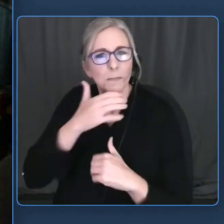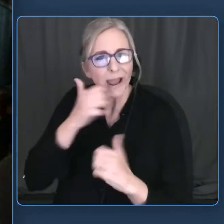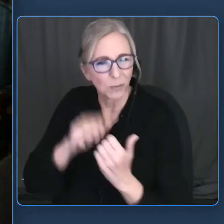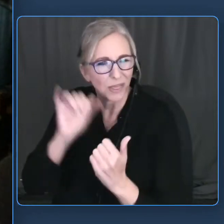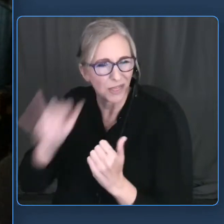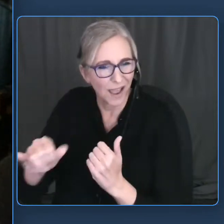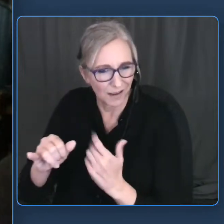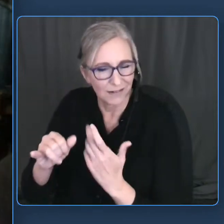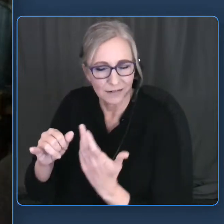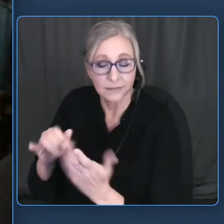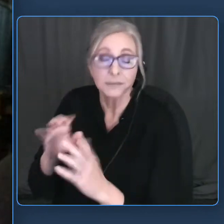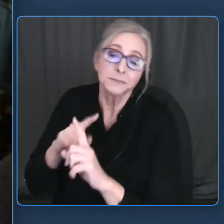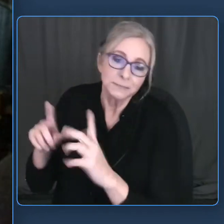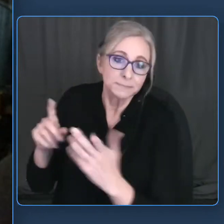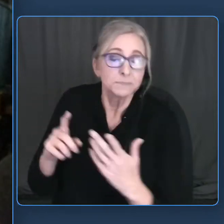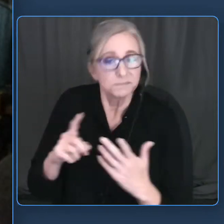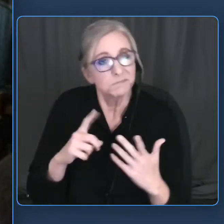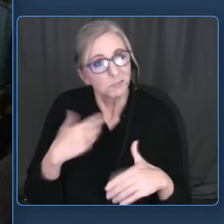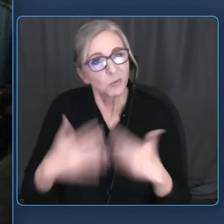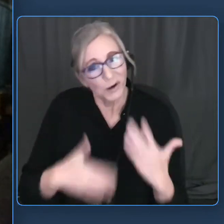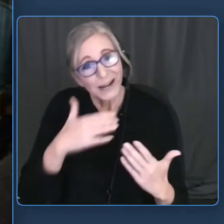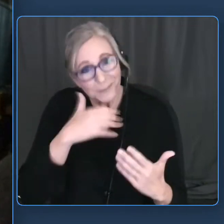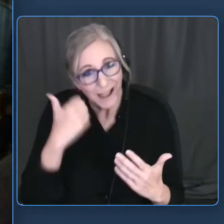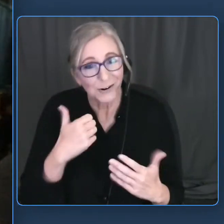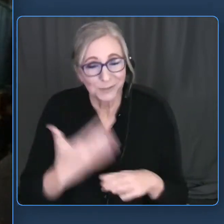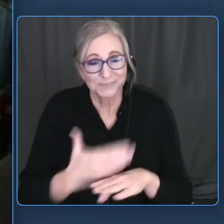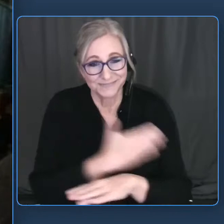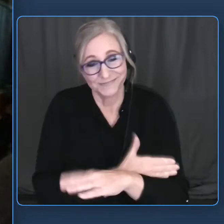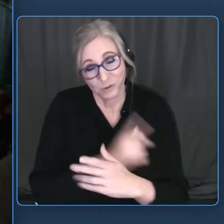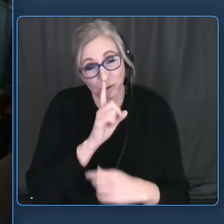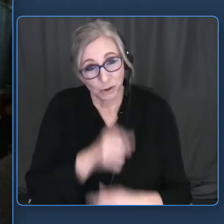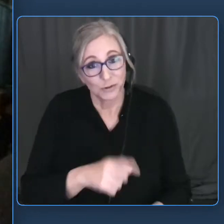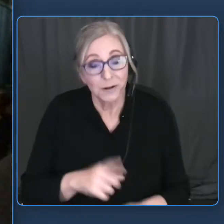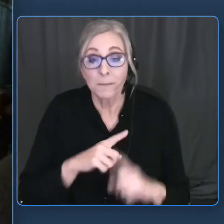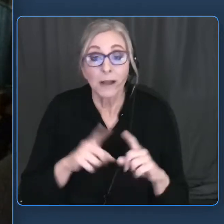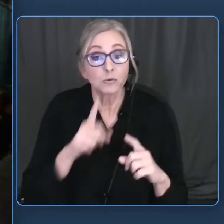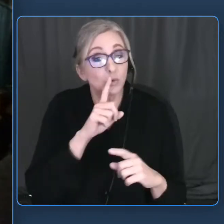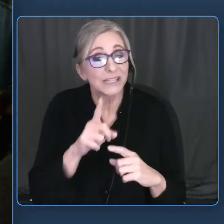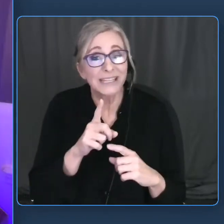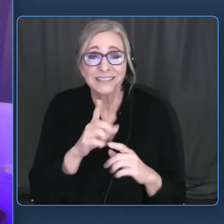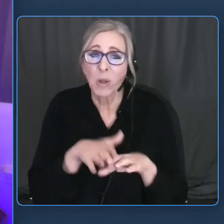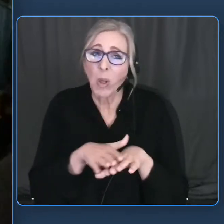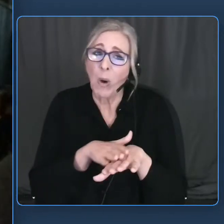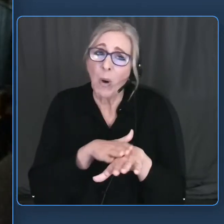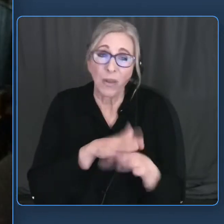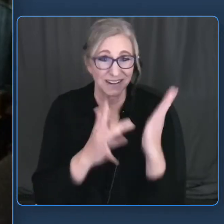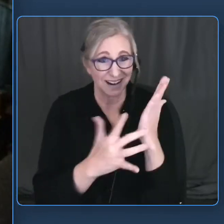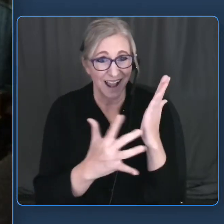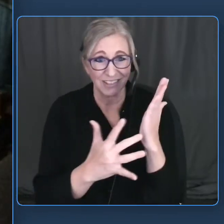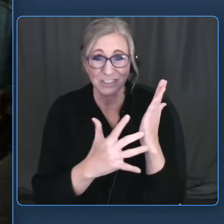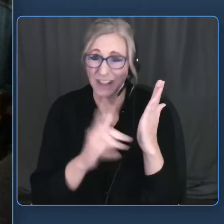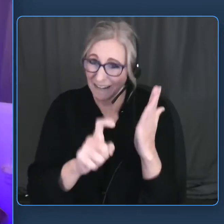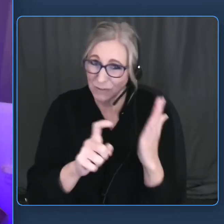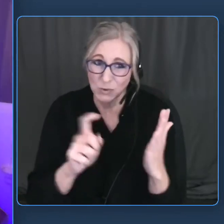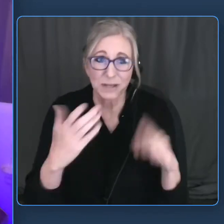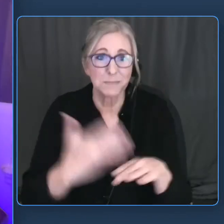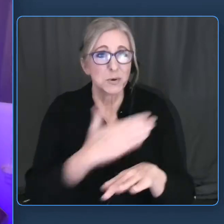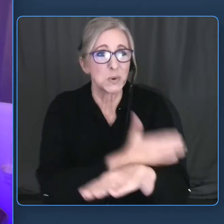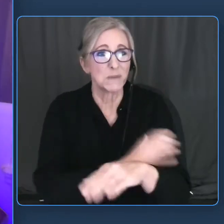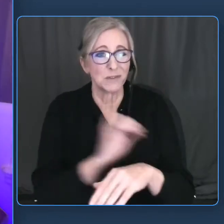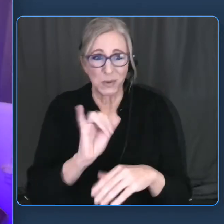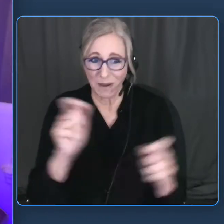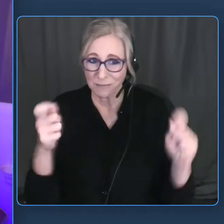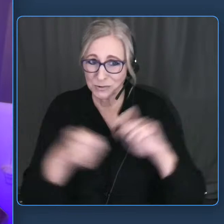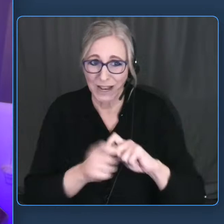those kinds of devices. But we're making some strides for sure. But it's very slow because that technology needs to change too.